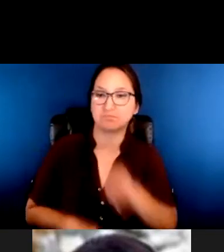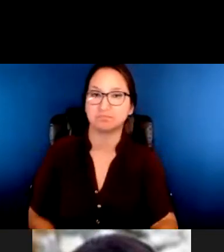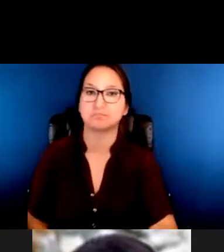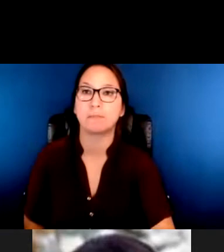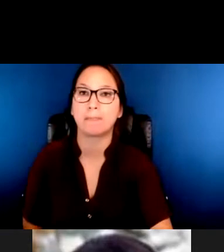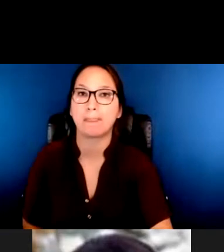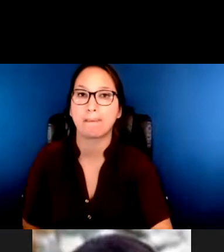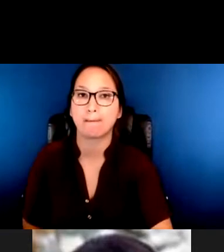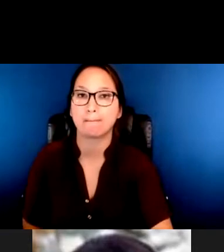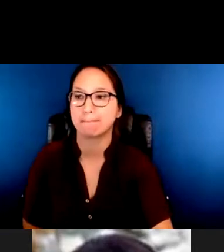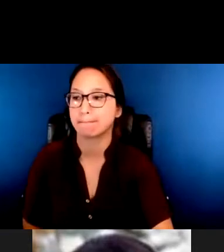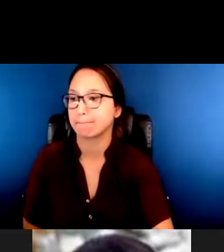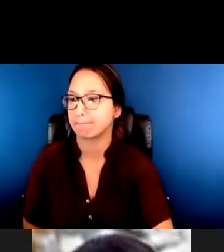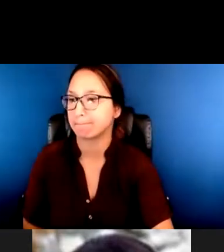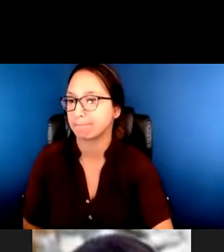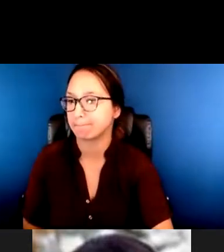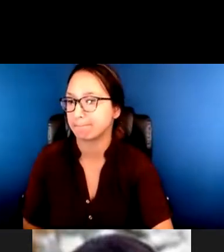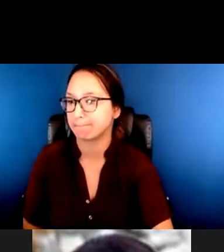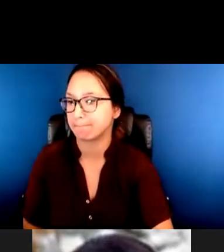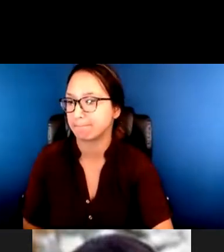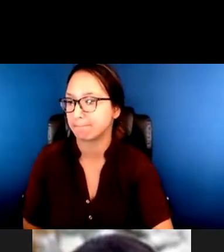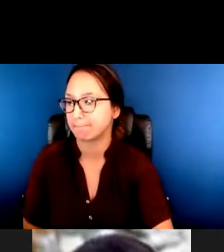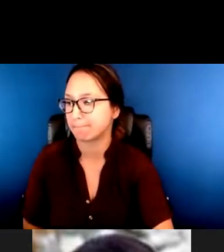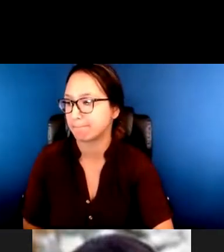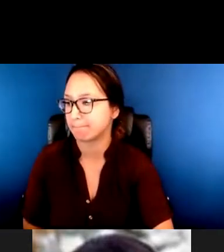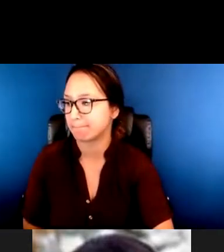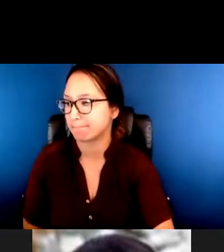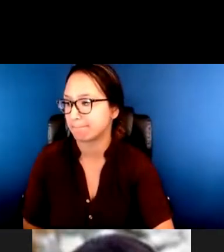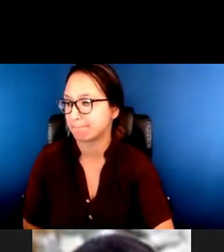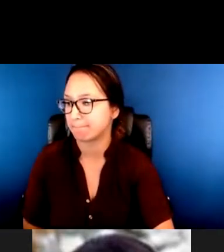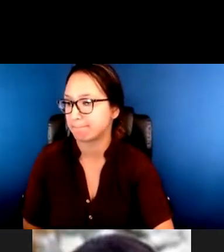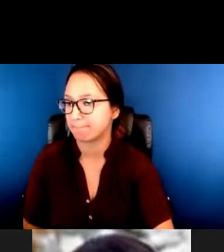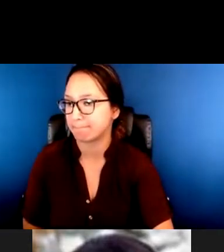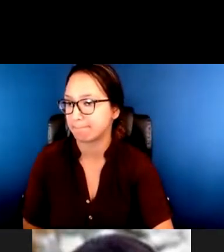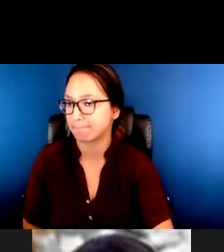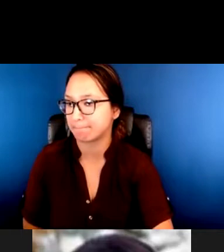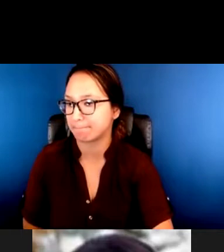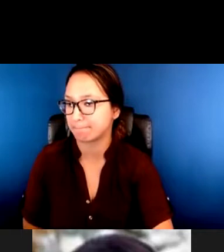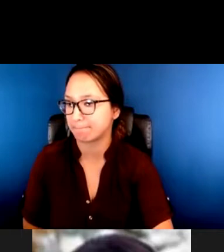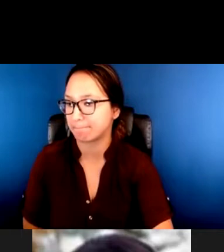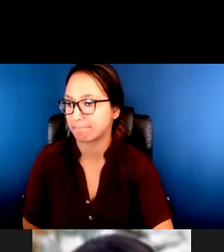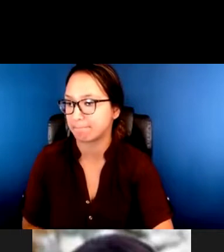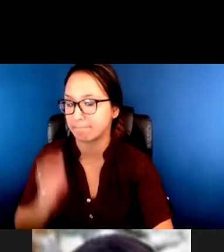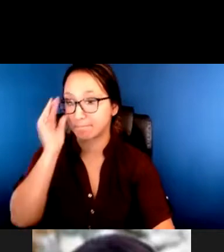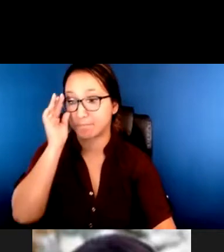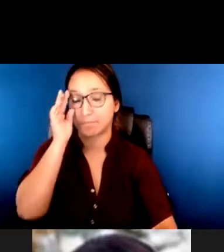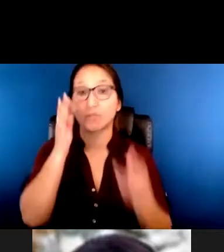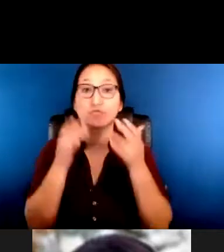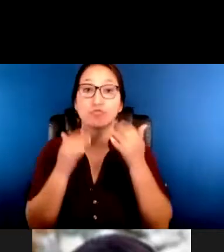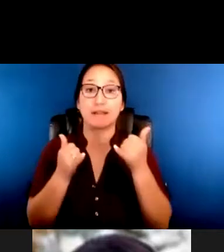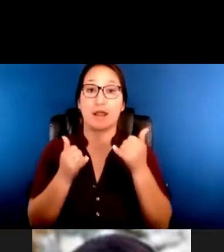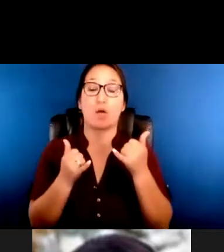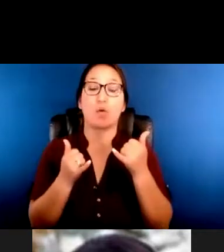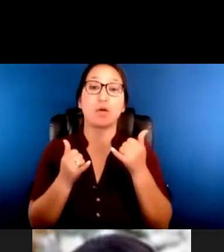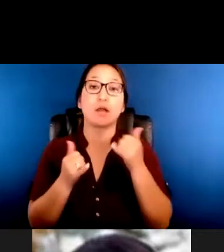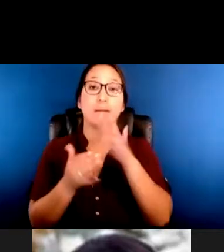another time. So some of the instructional adjustments that we wanted to pinpoint is right now, currently middle school